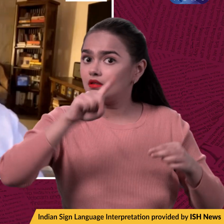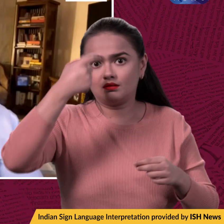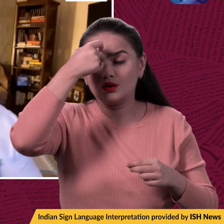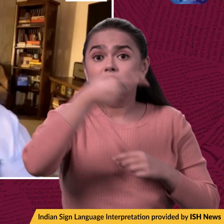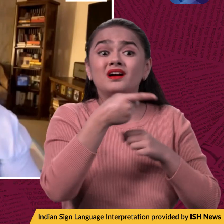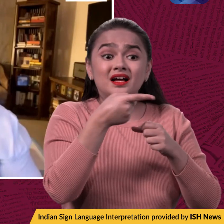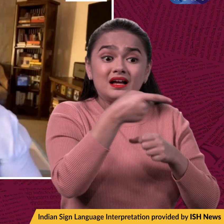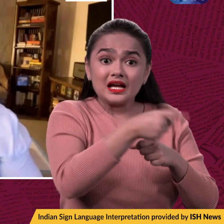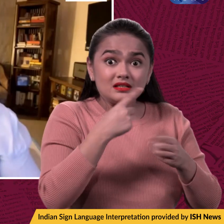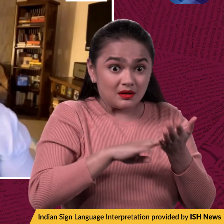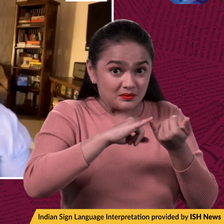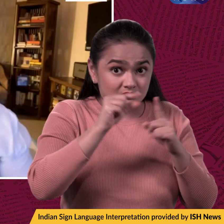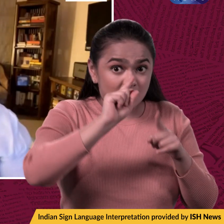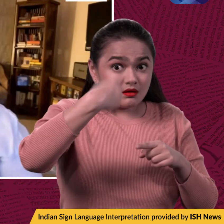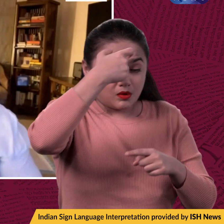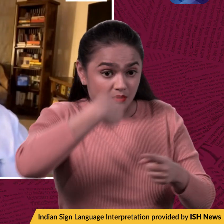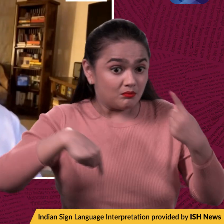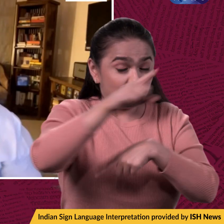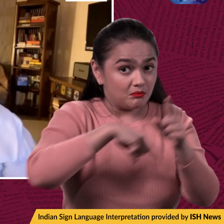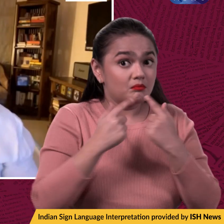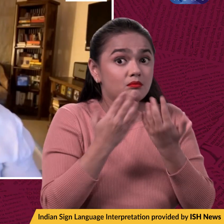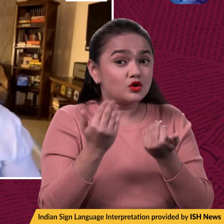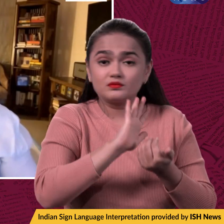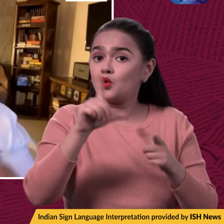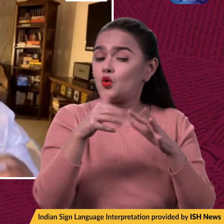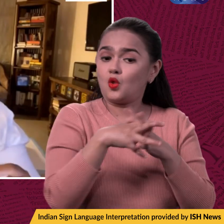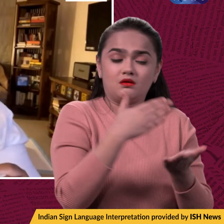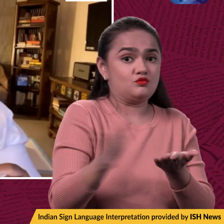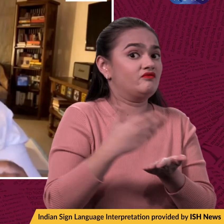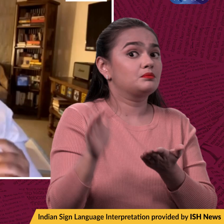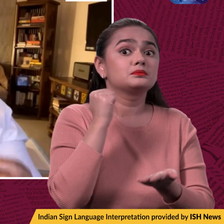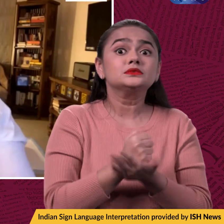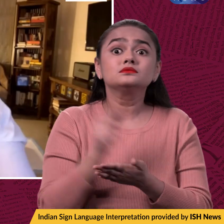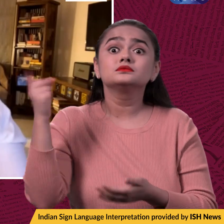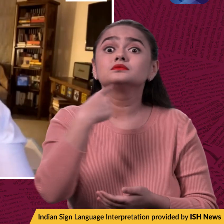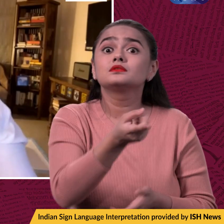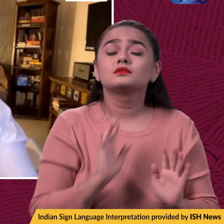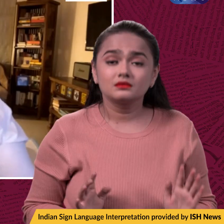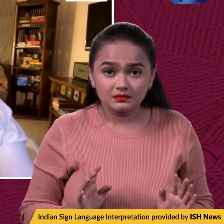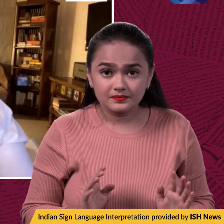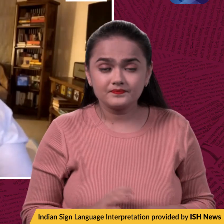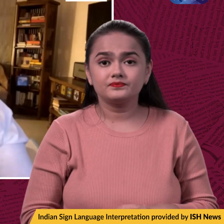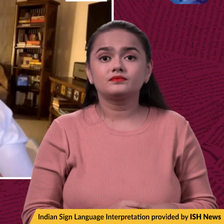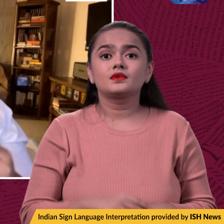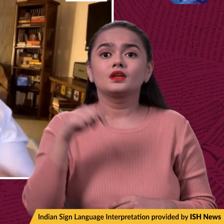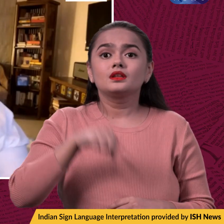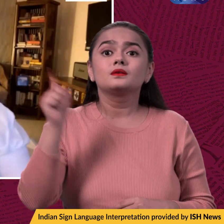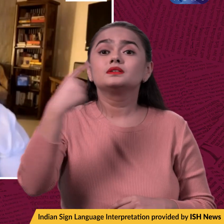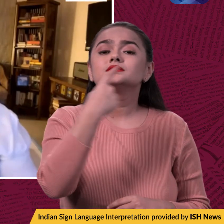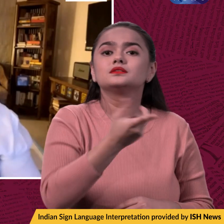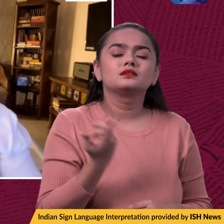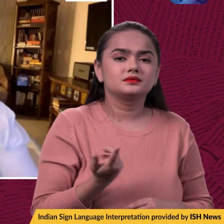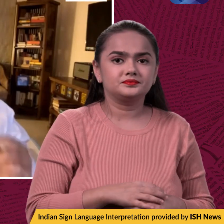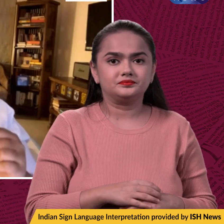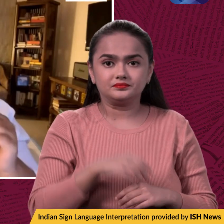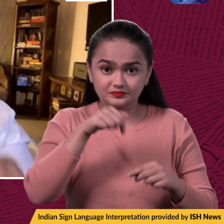those 3 farm laws. Also, for our audience, we've just conducted a conversation with Yogendra Yadav, which is up on our